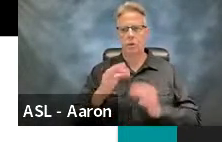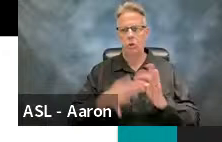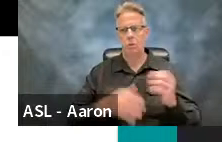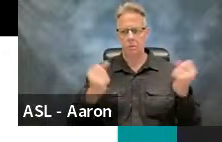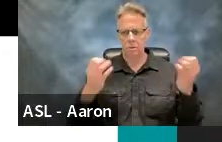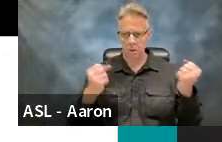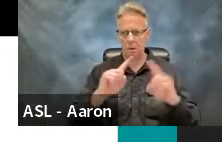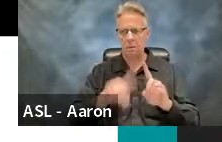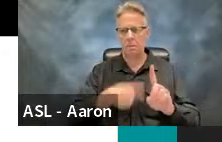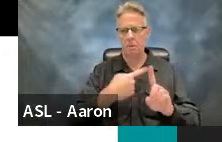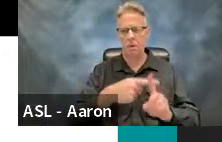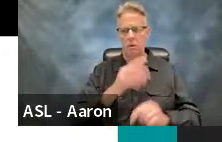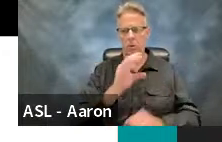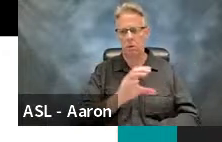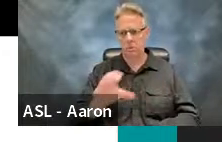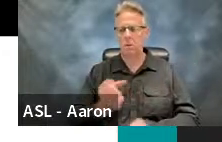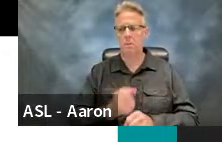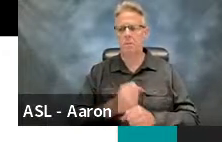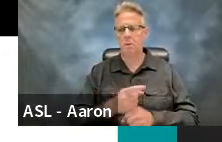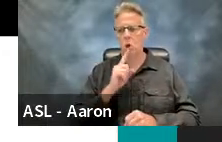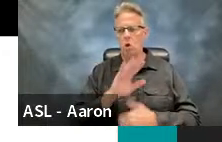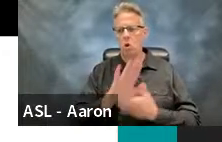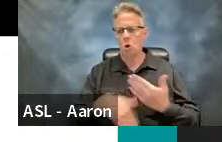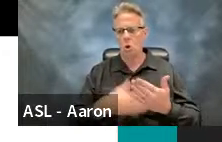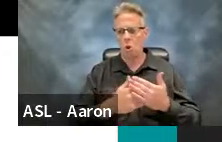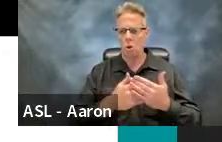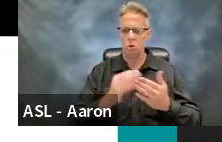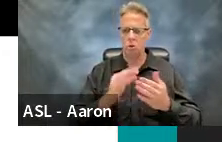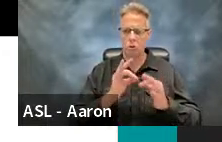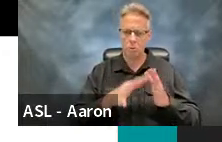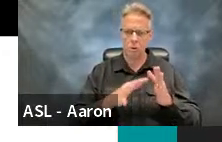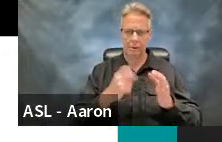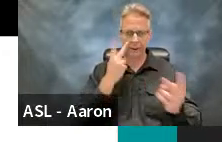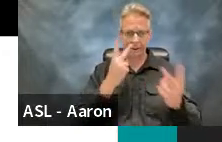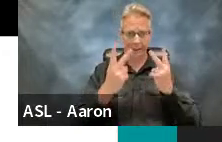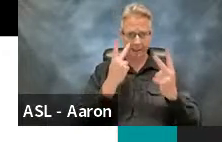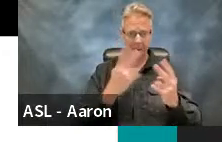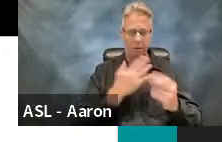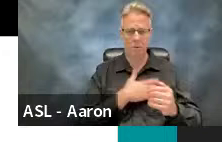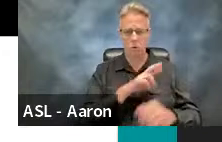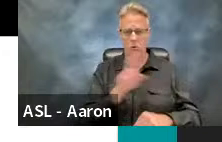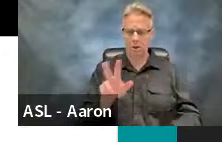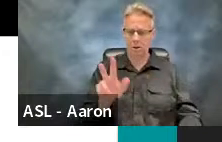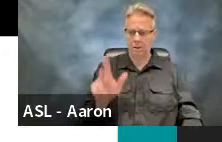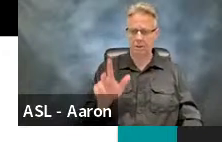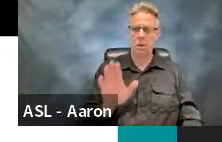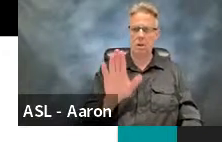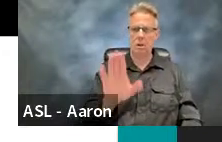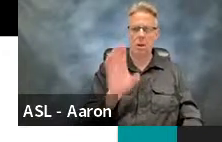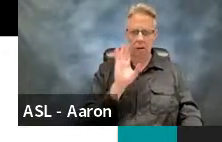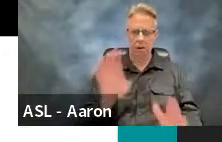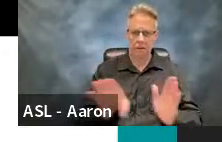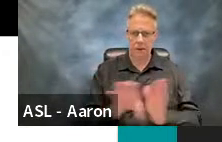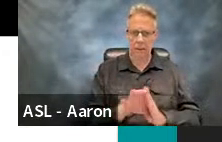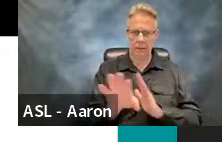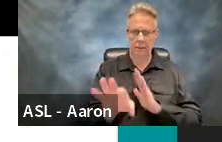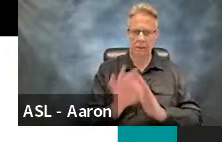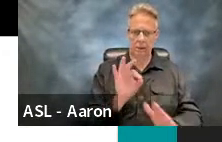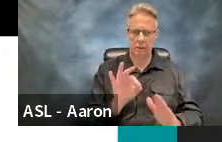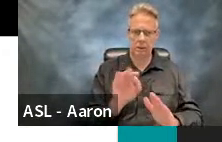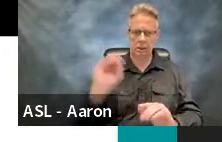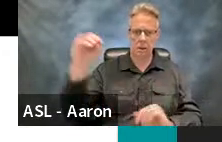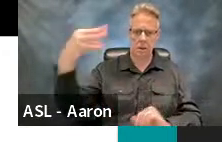to closed captioning. To make sure the interpreter is always visible, please right-click their video and select the